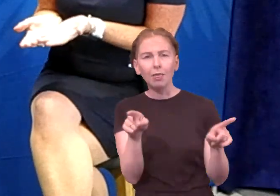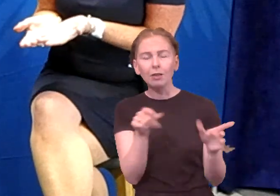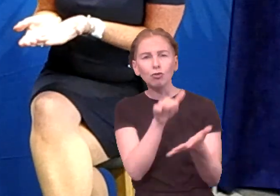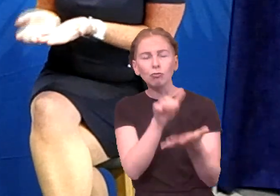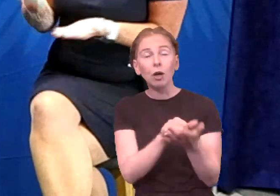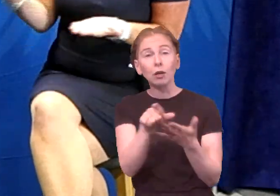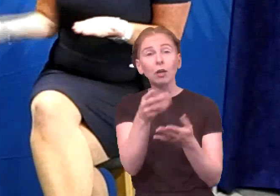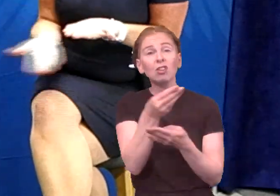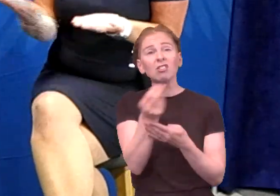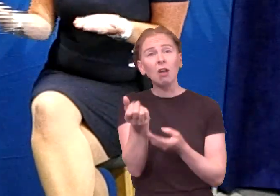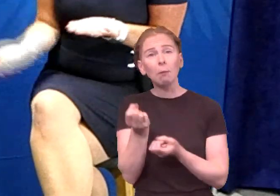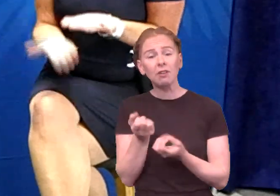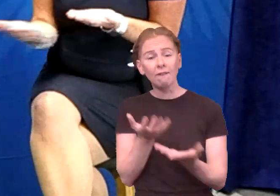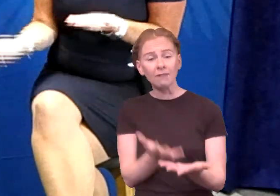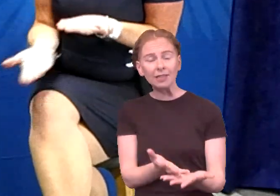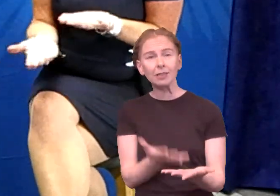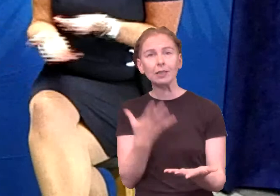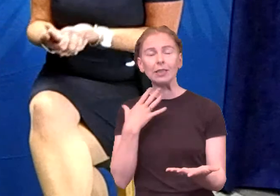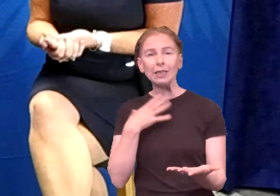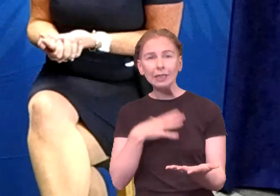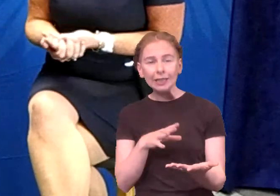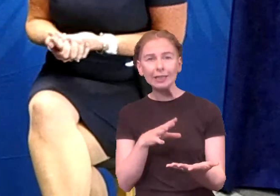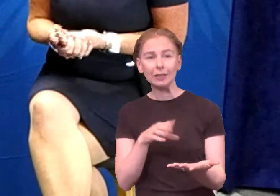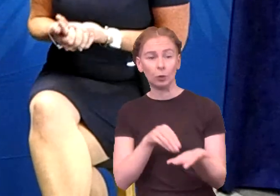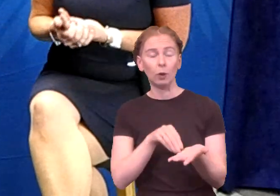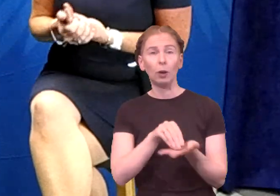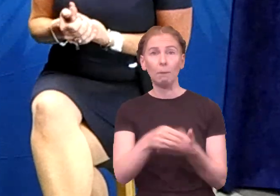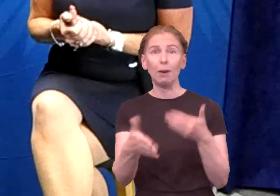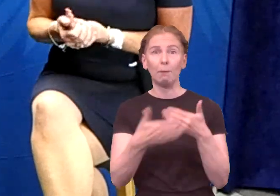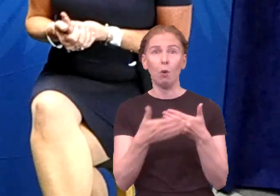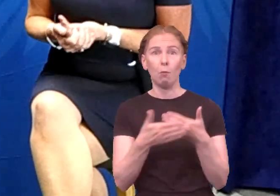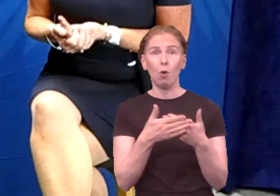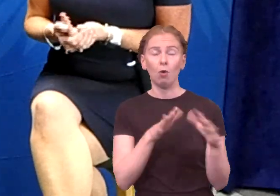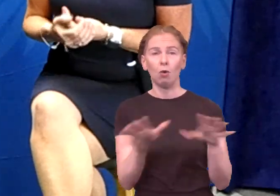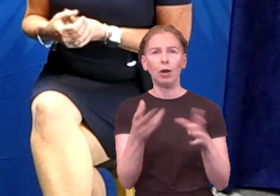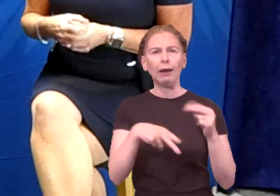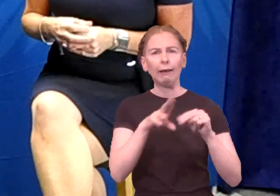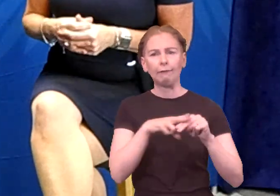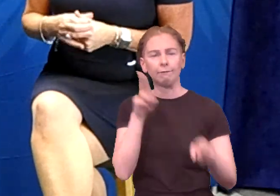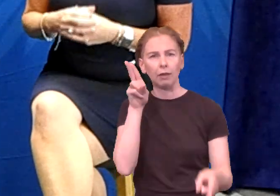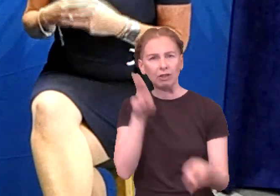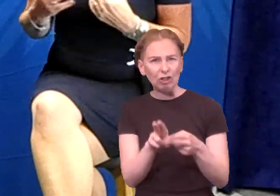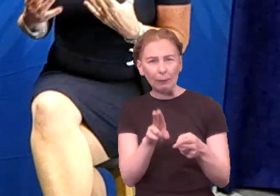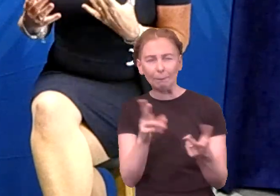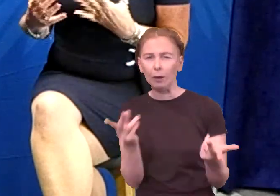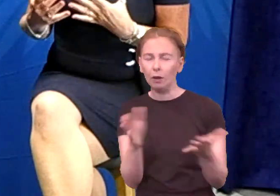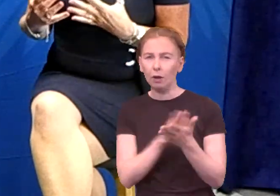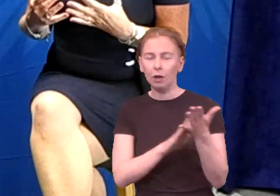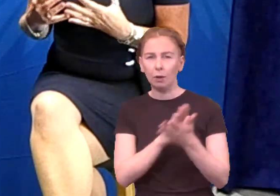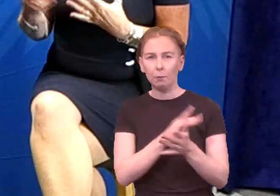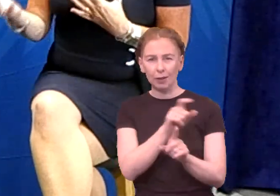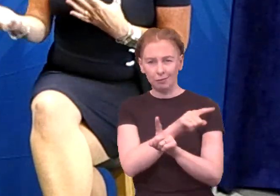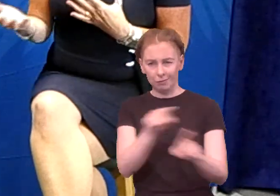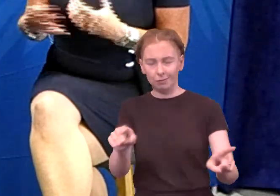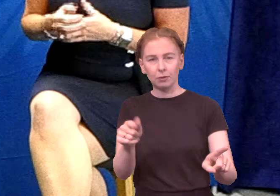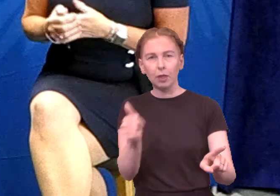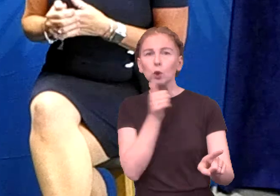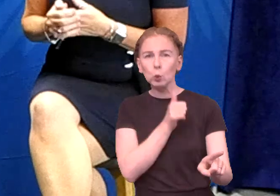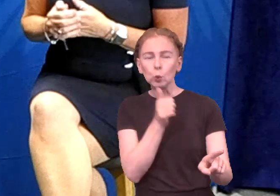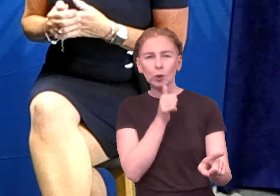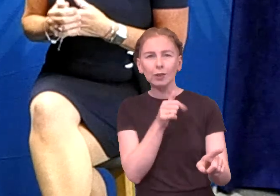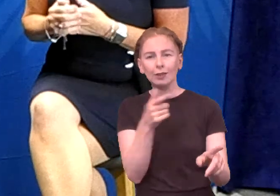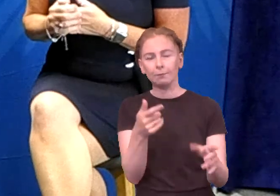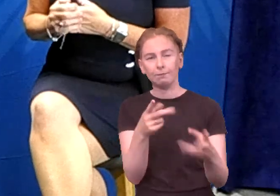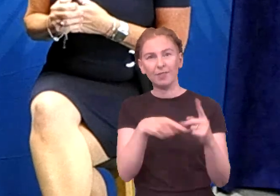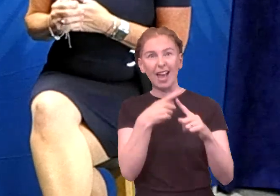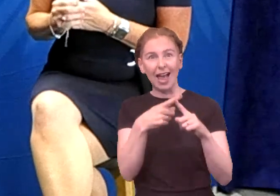some services, and that then cuts out that type of exploitation. I think in relation to brothels, like we were talking